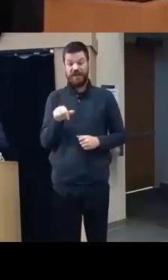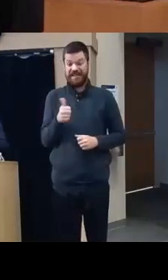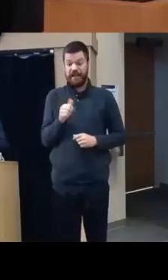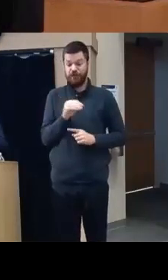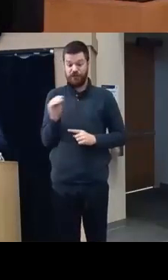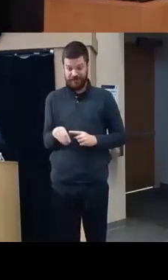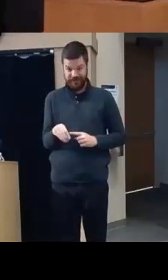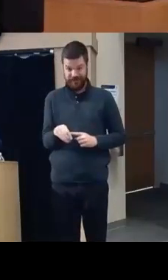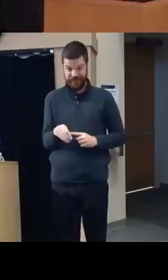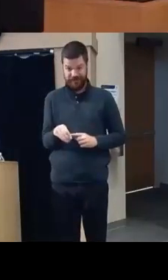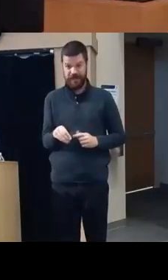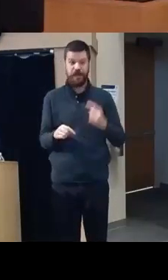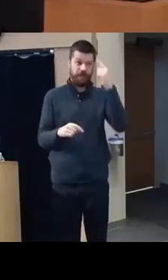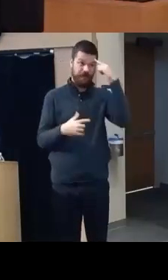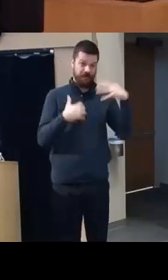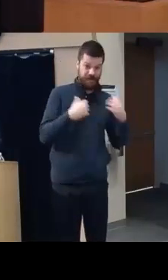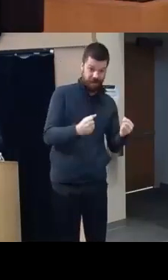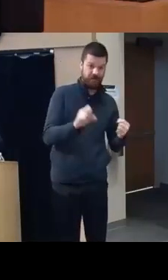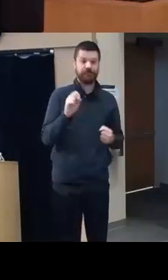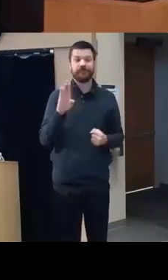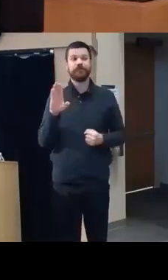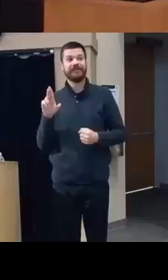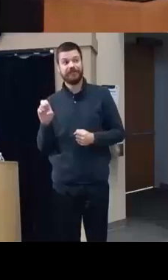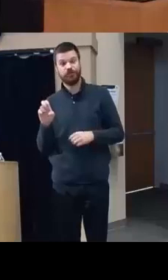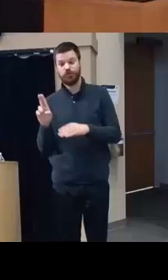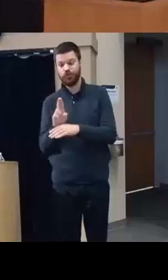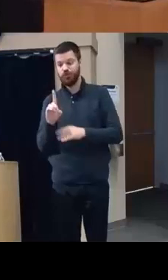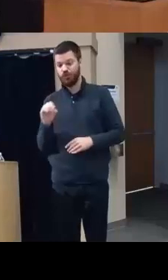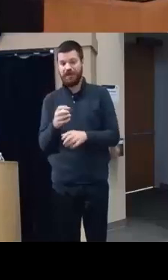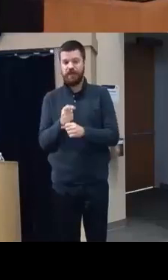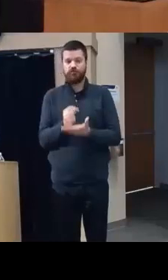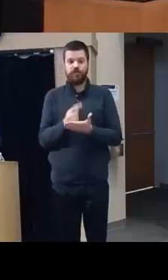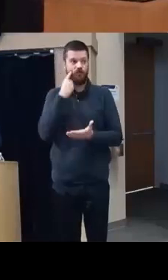both a mental health and a substance use disorder receive treatment for both.